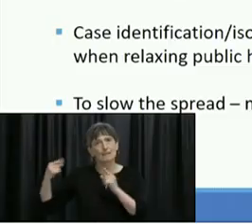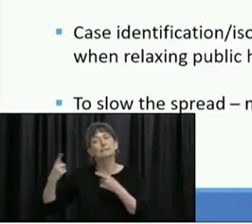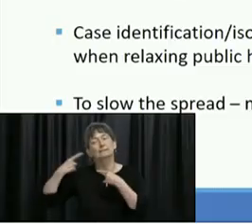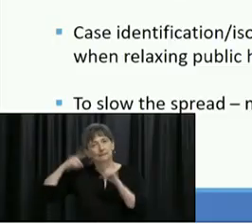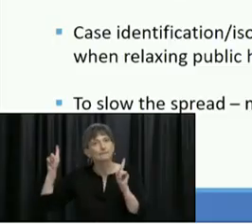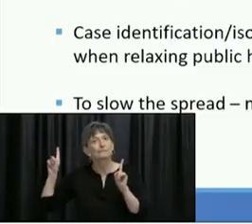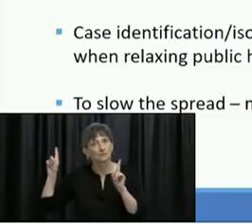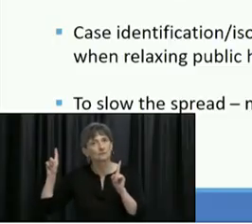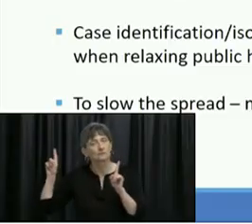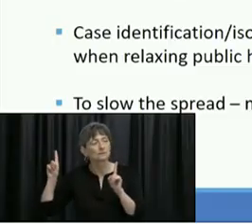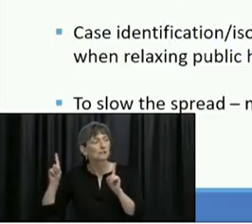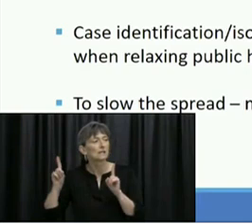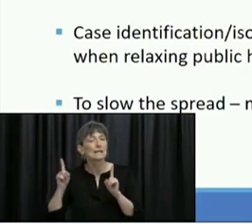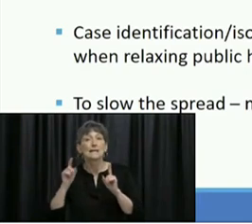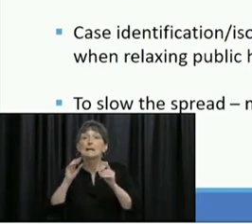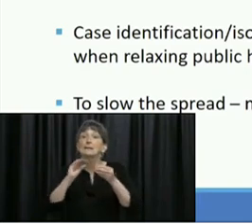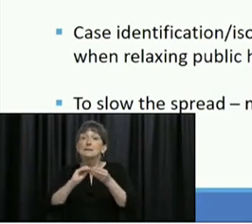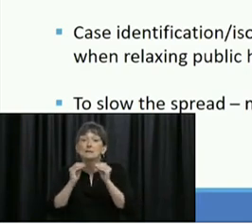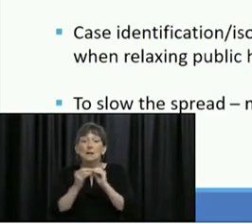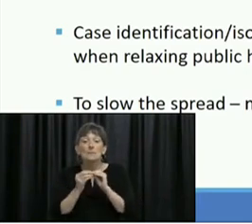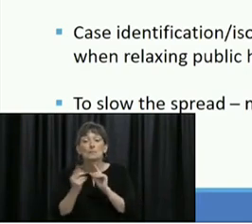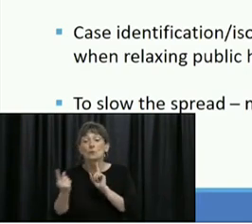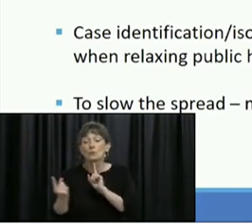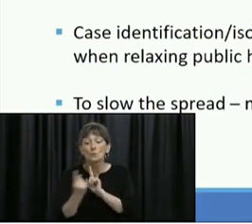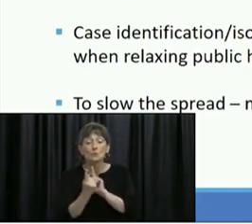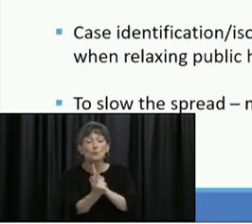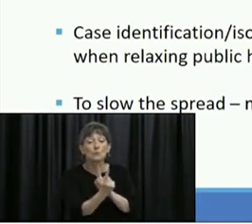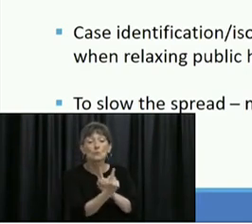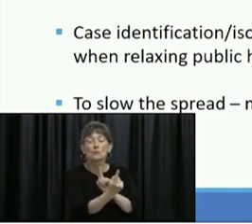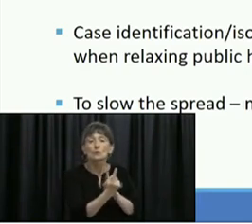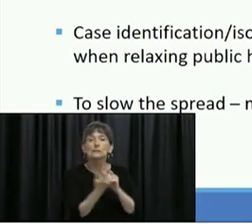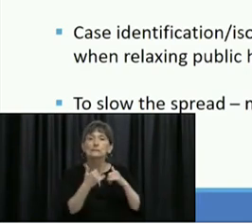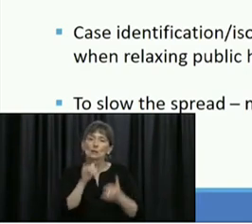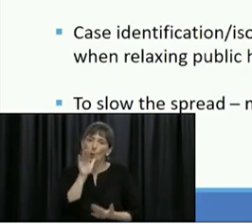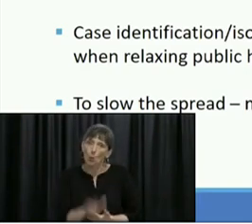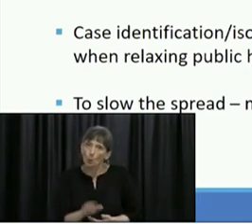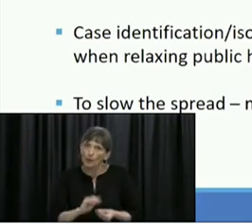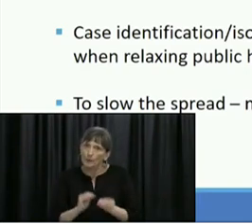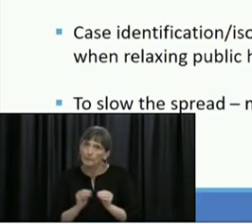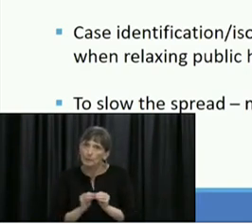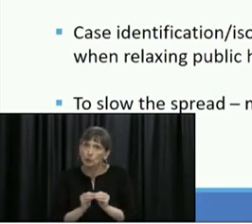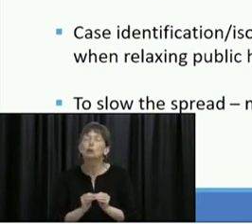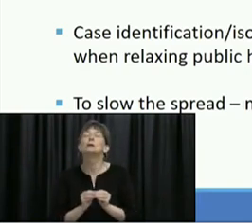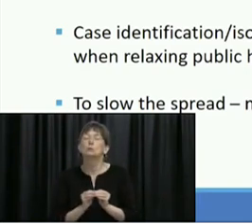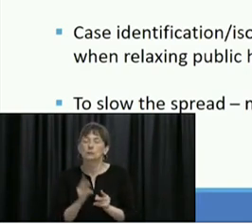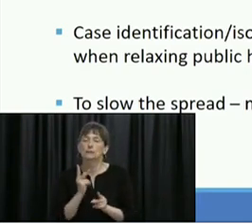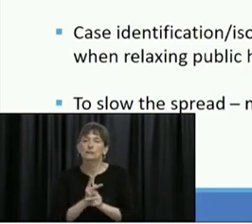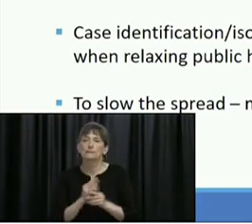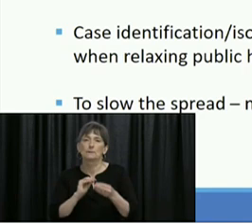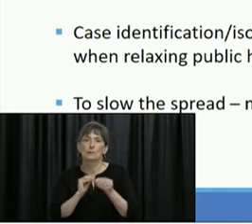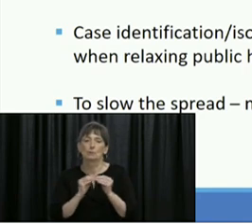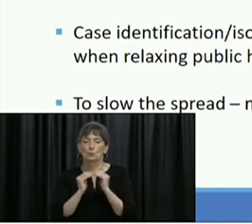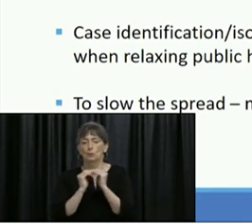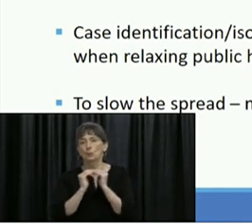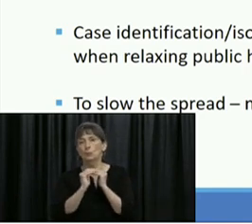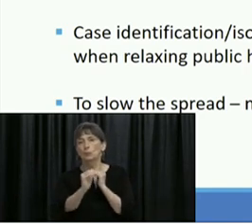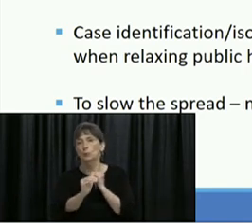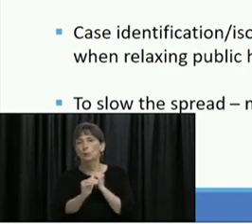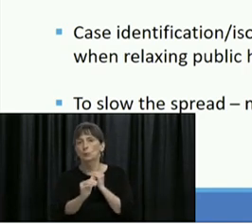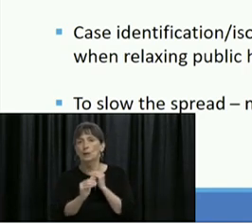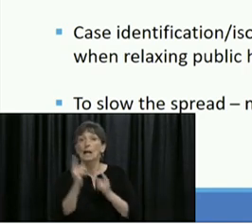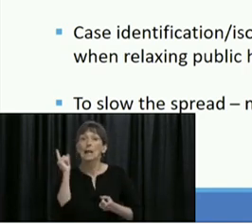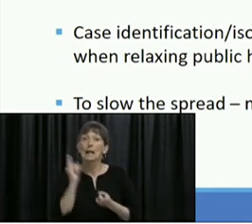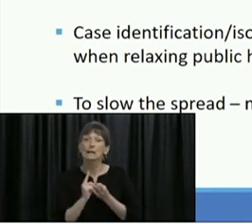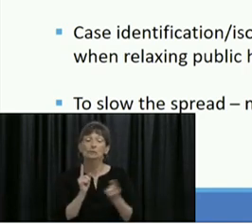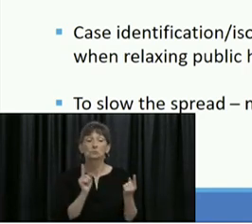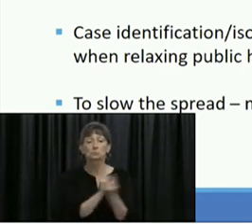contacts are a significant factor as we go forward in determining how quickly the virus spreads. So the lower the number of contacts, the better